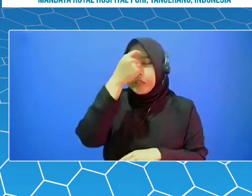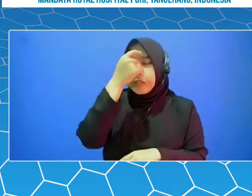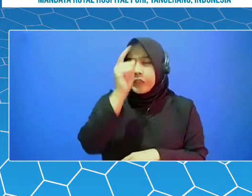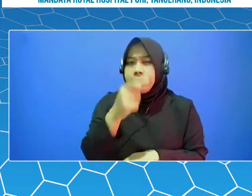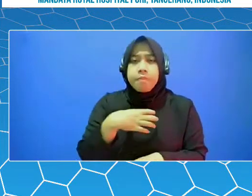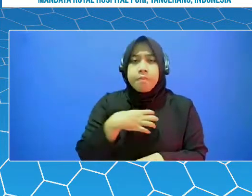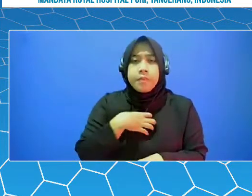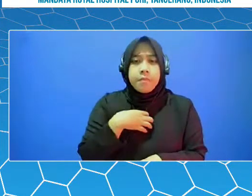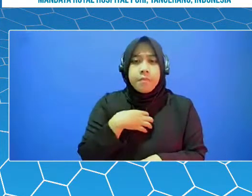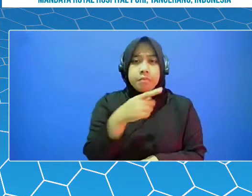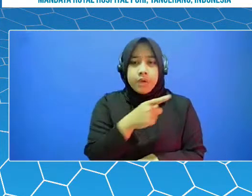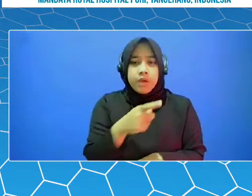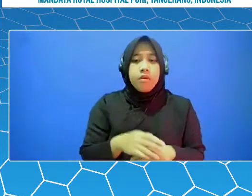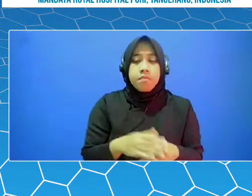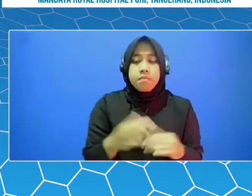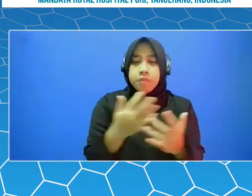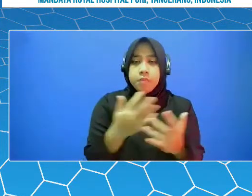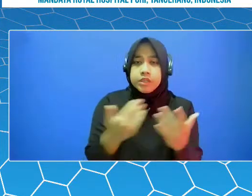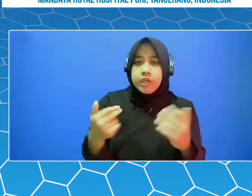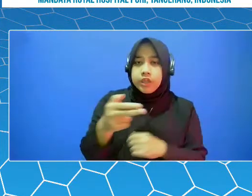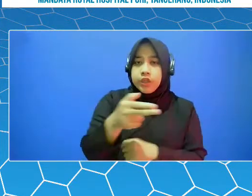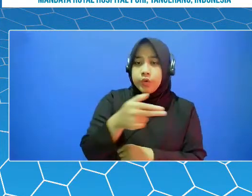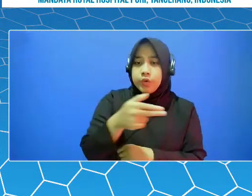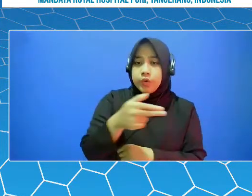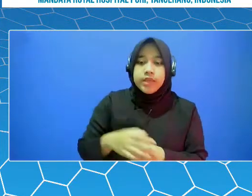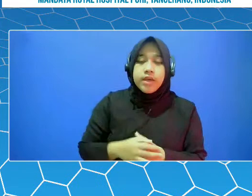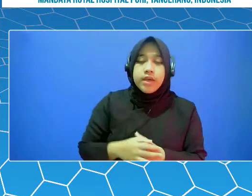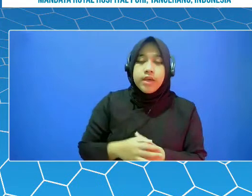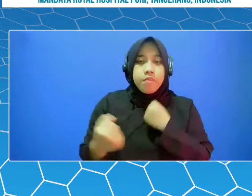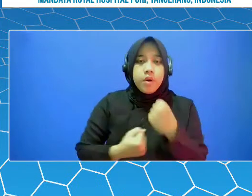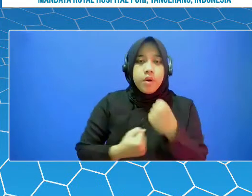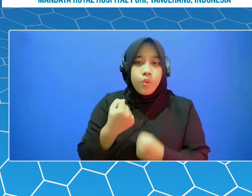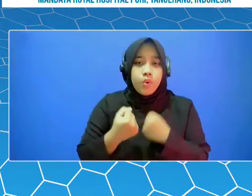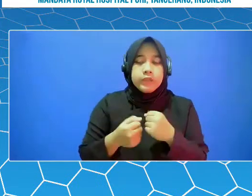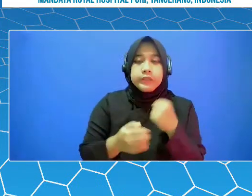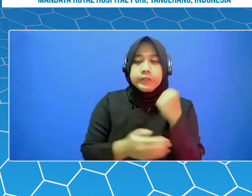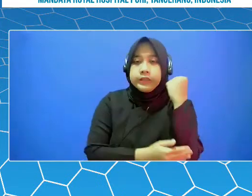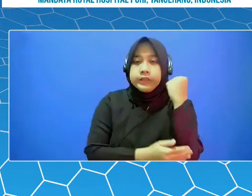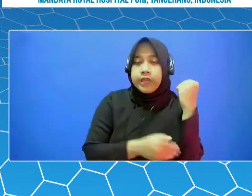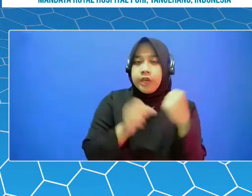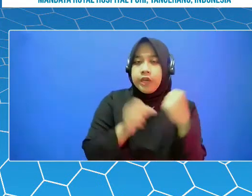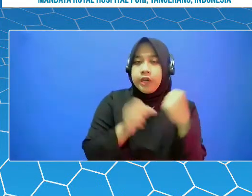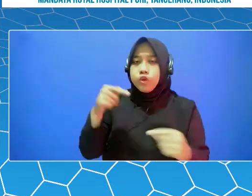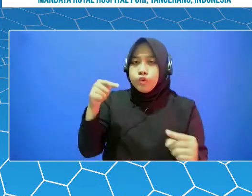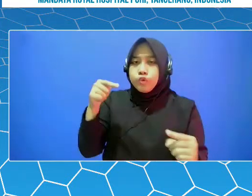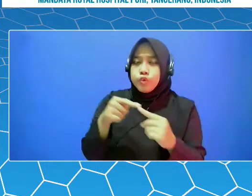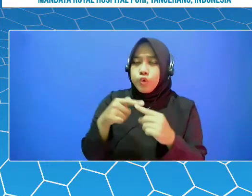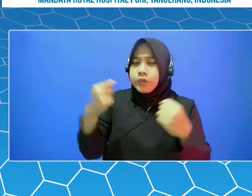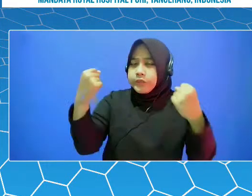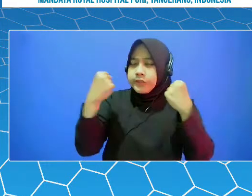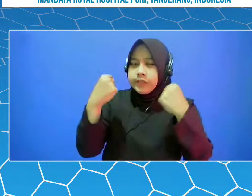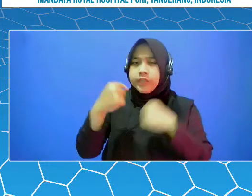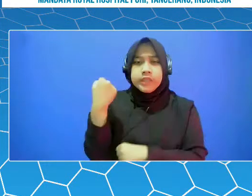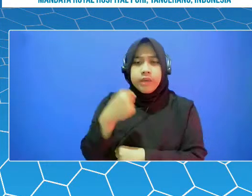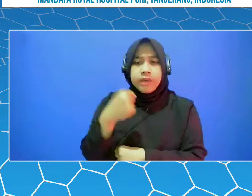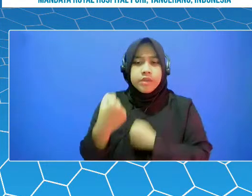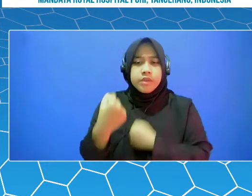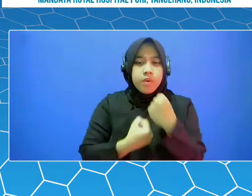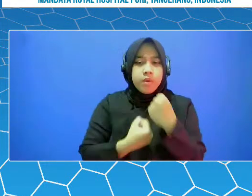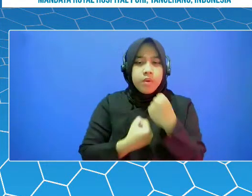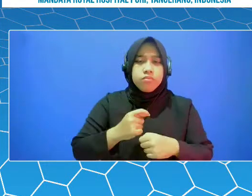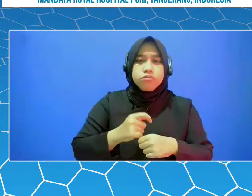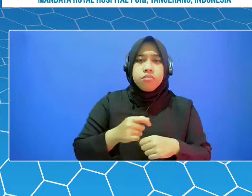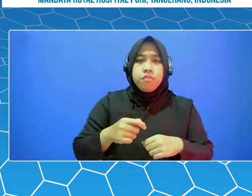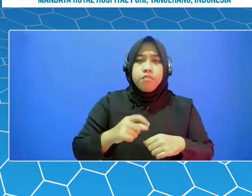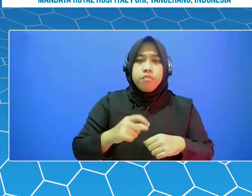the Indonesian citizen who travel to other countries for medical purpose cannot travel for a certain time. obstacles to obtain golden period to treatment